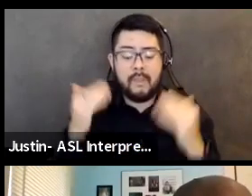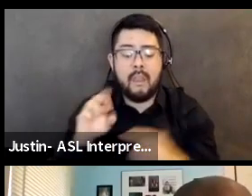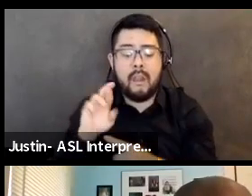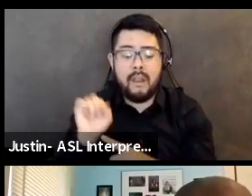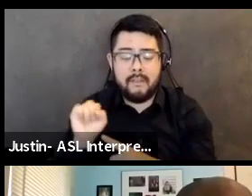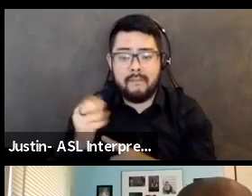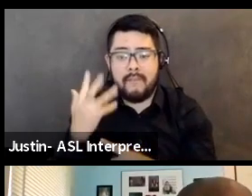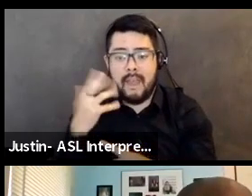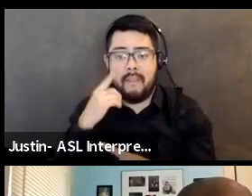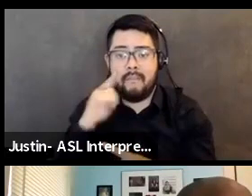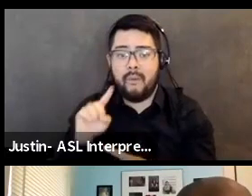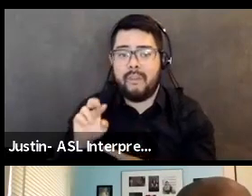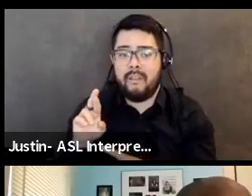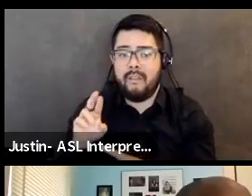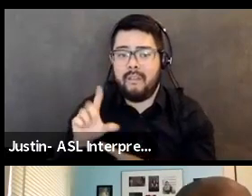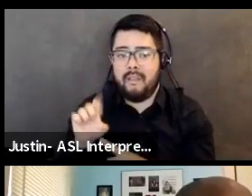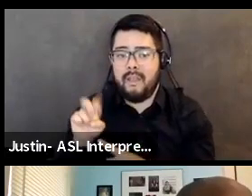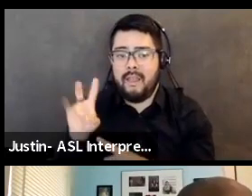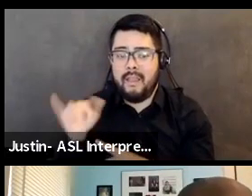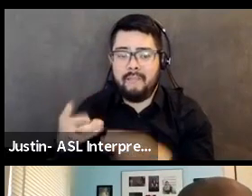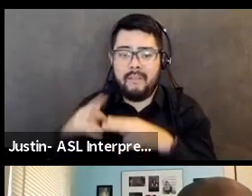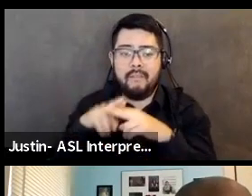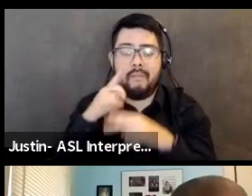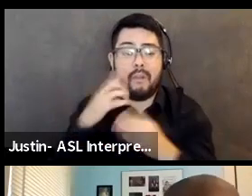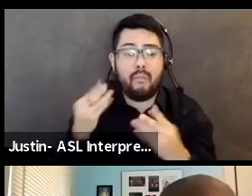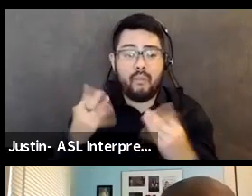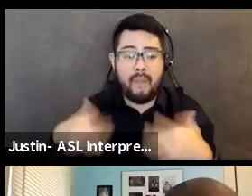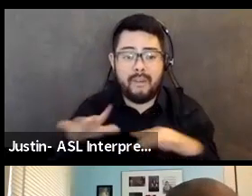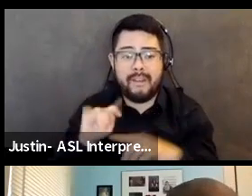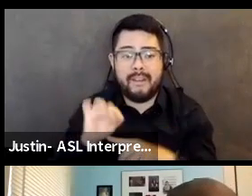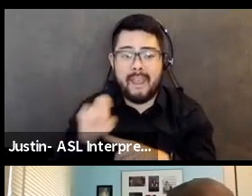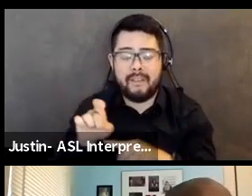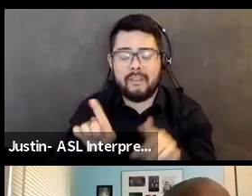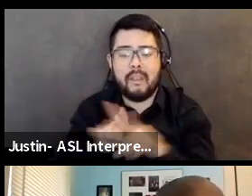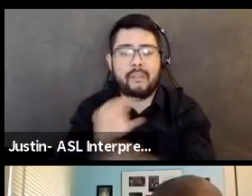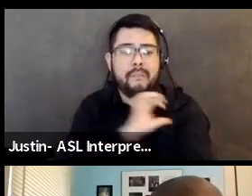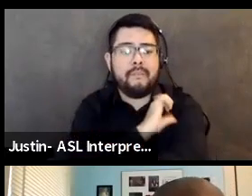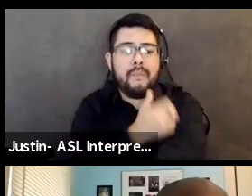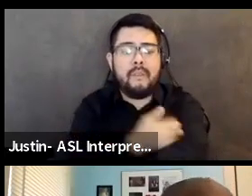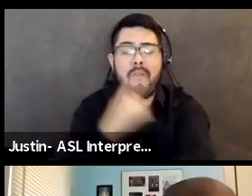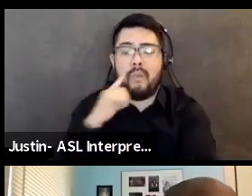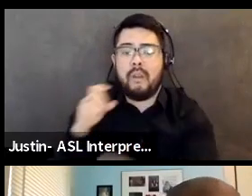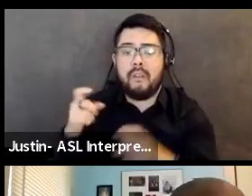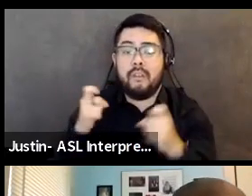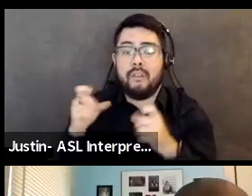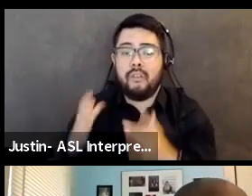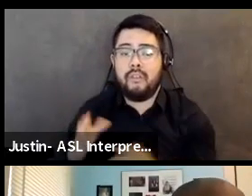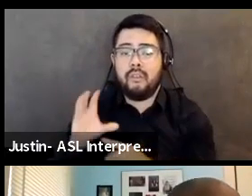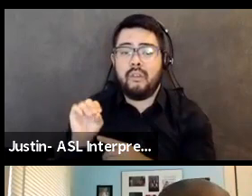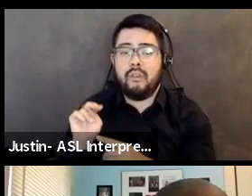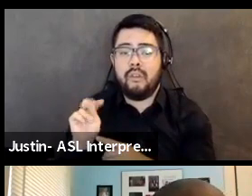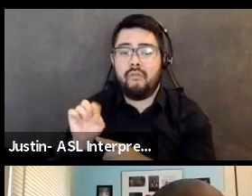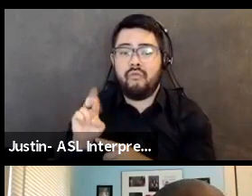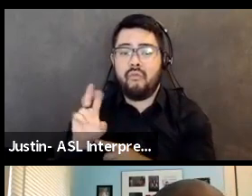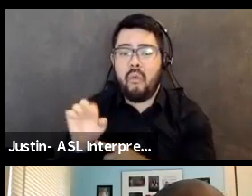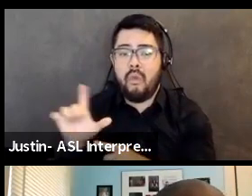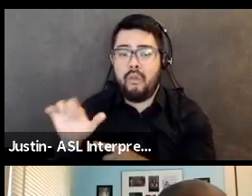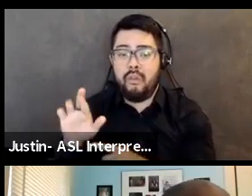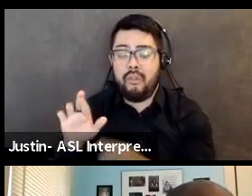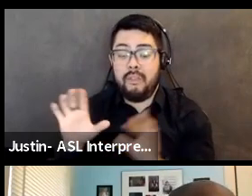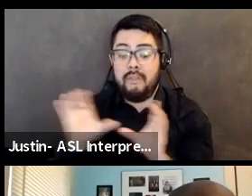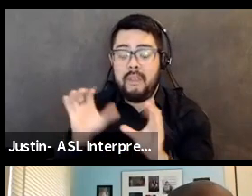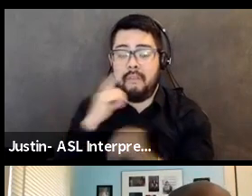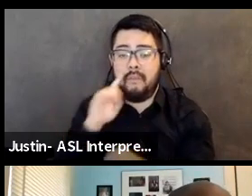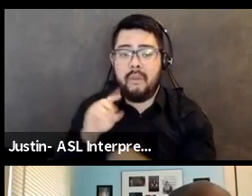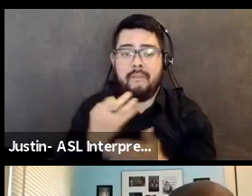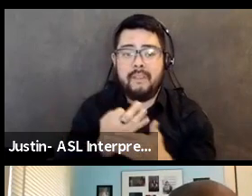property taxes and authorizing and directing the filing of a controller certificate for fiscal year 2021